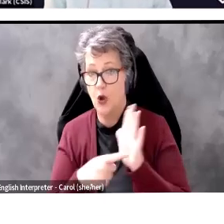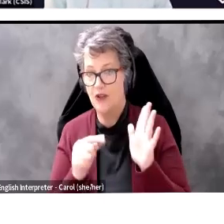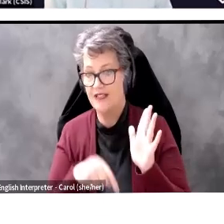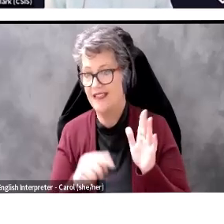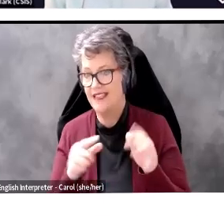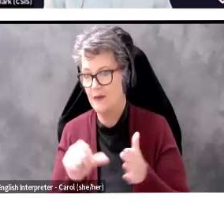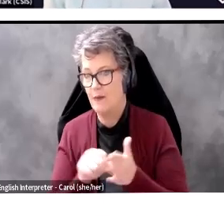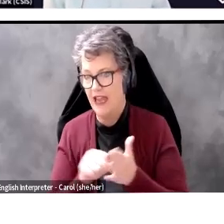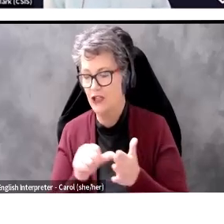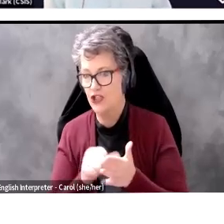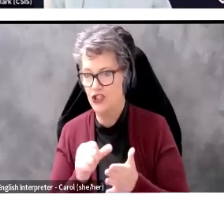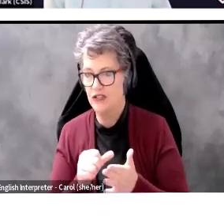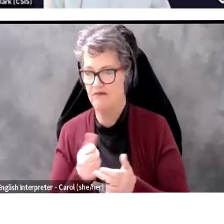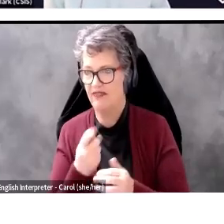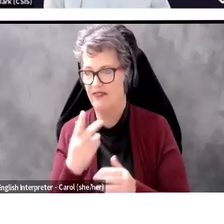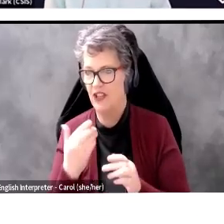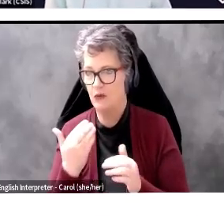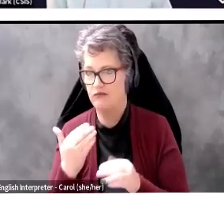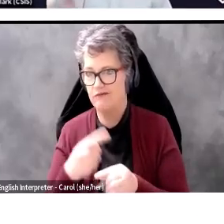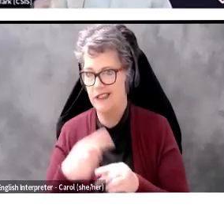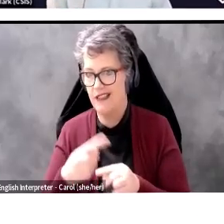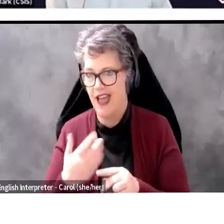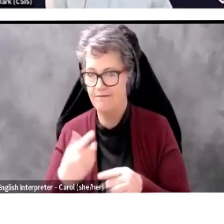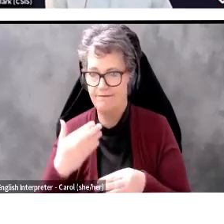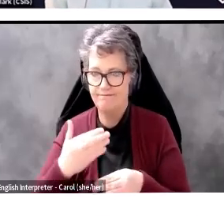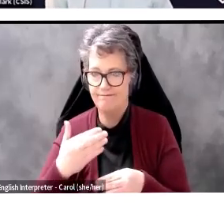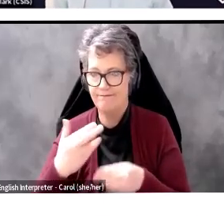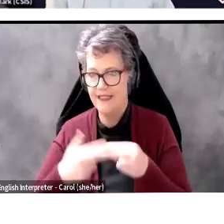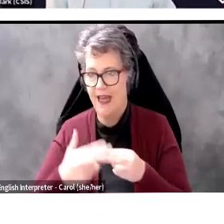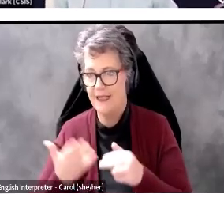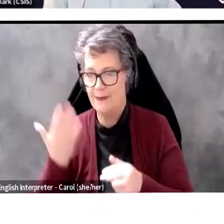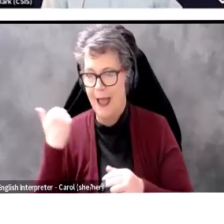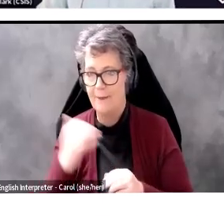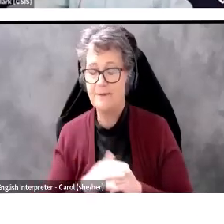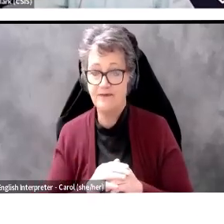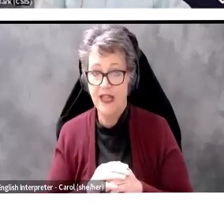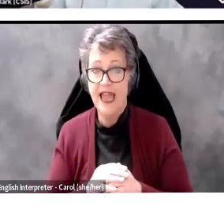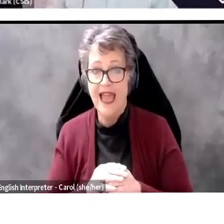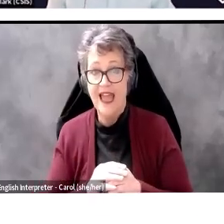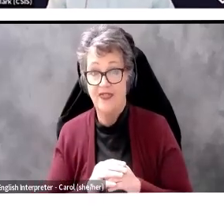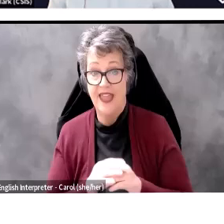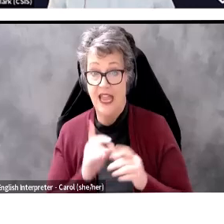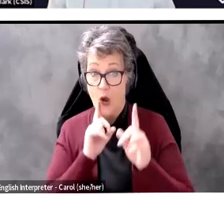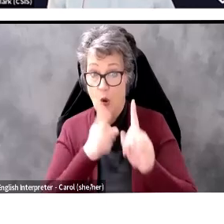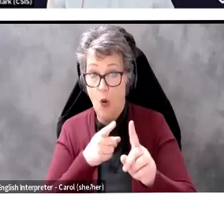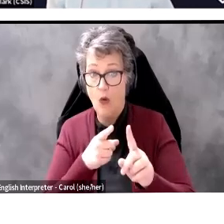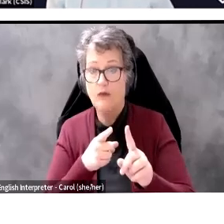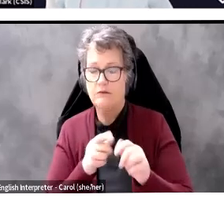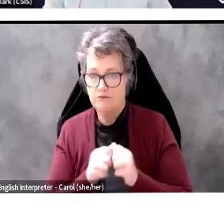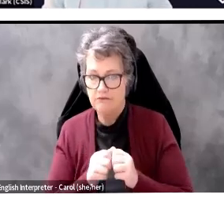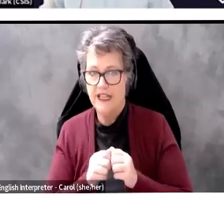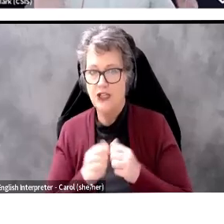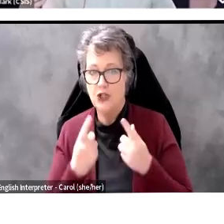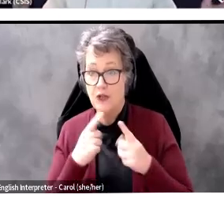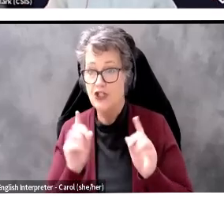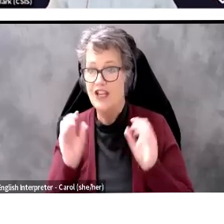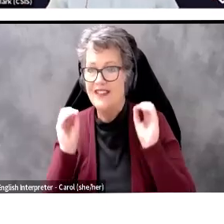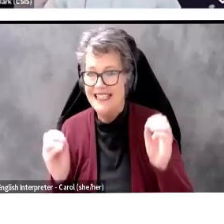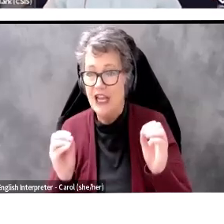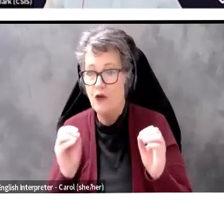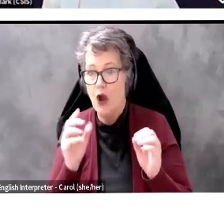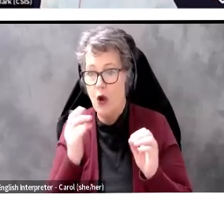this milestone date a few slides back as well. It's recommended that LEAs achieve 0 fatal errors in the end of year data collections